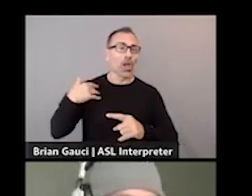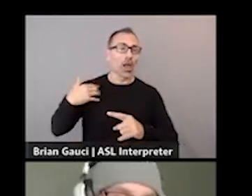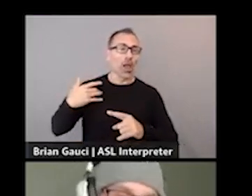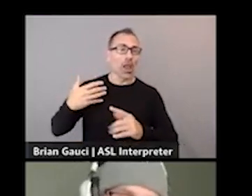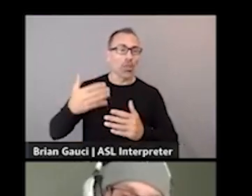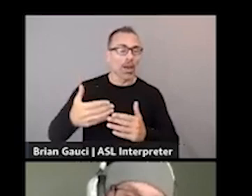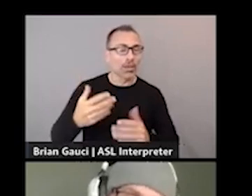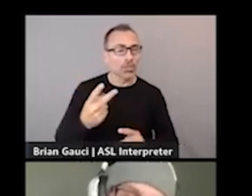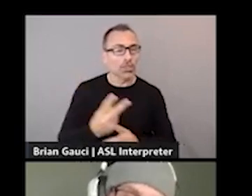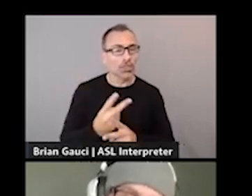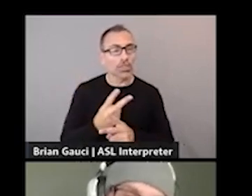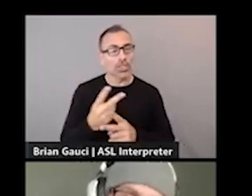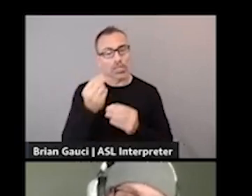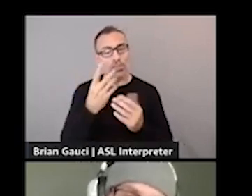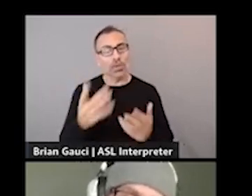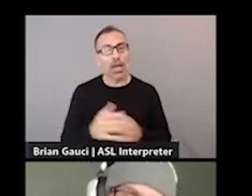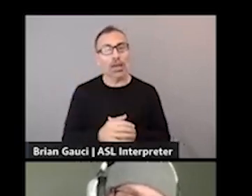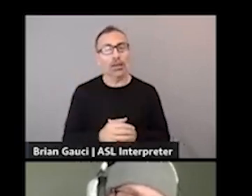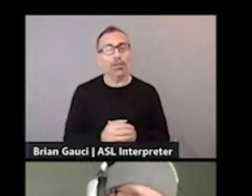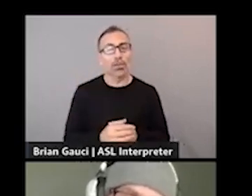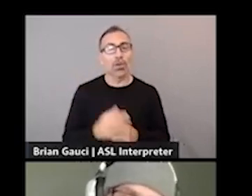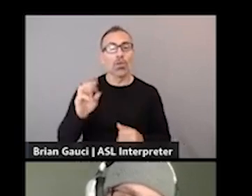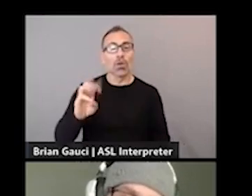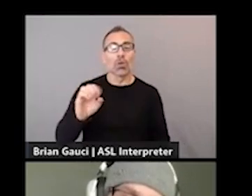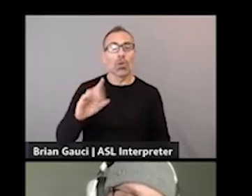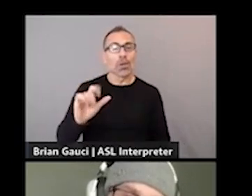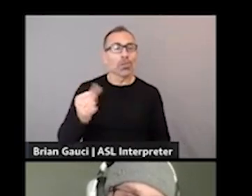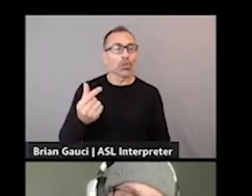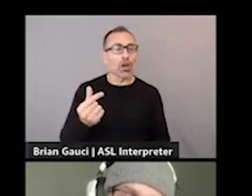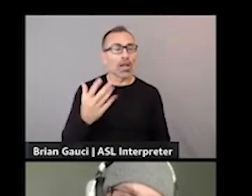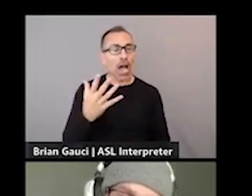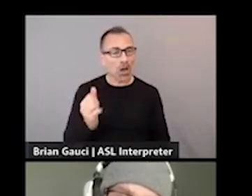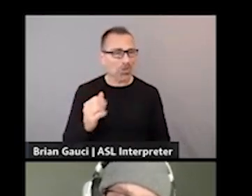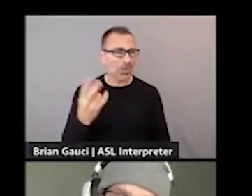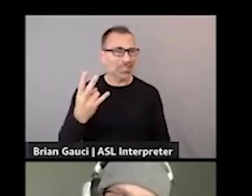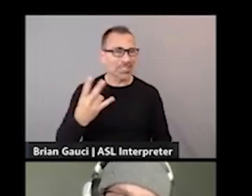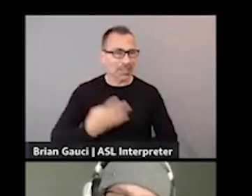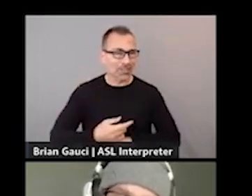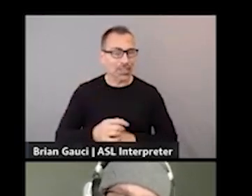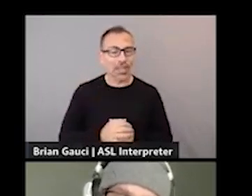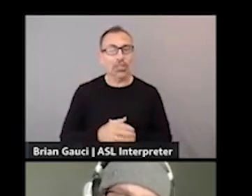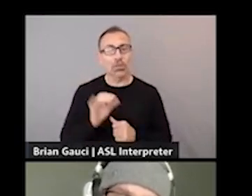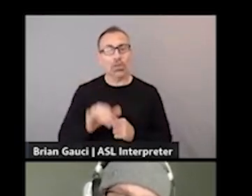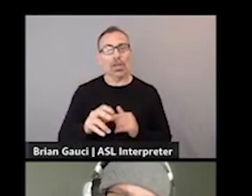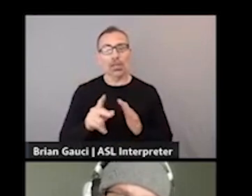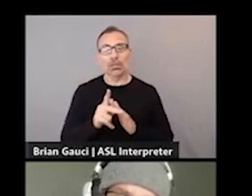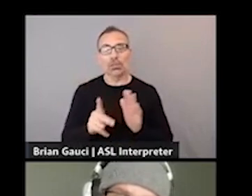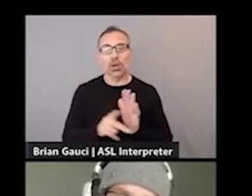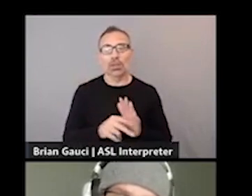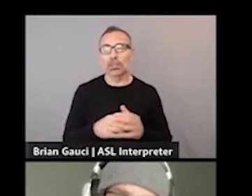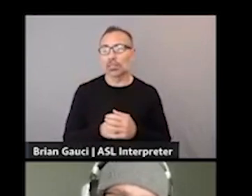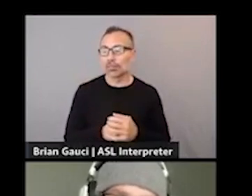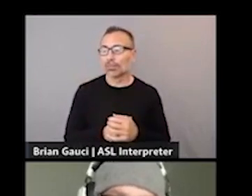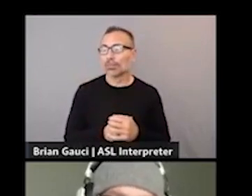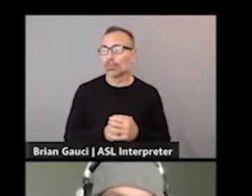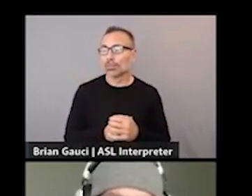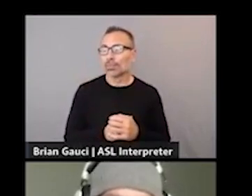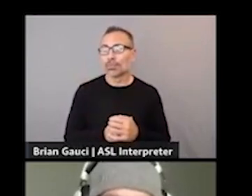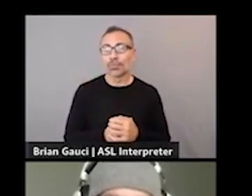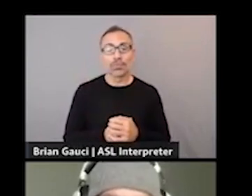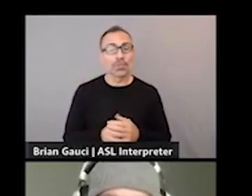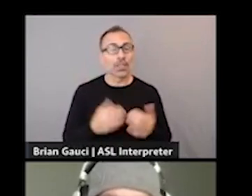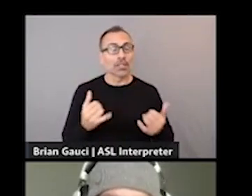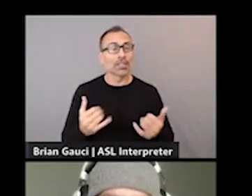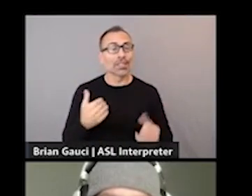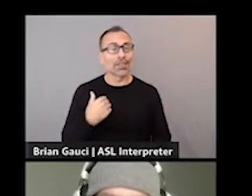So let's say for the weblog, I want to keep it for 7 days. Set the policy and create it. Now I have